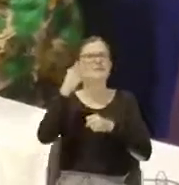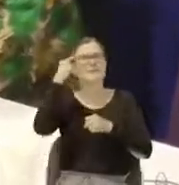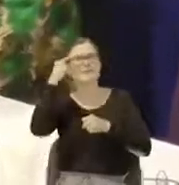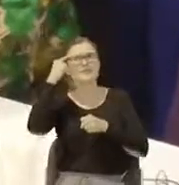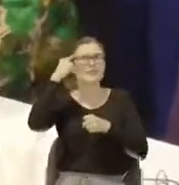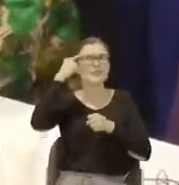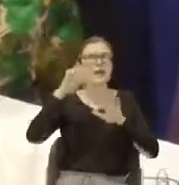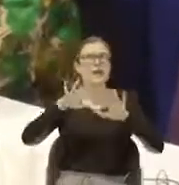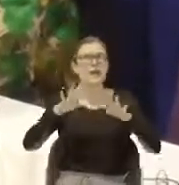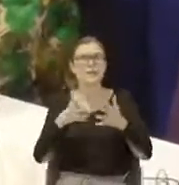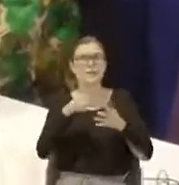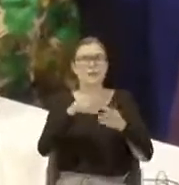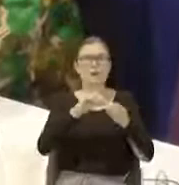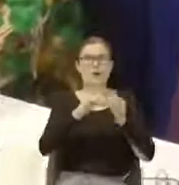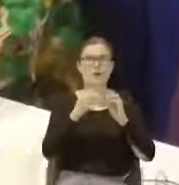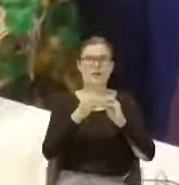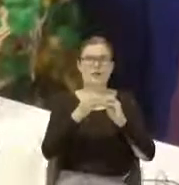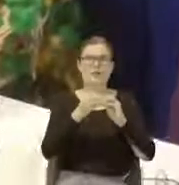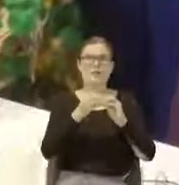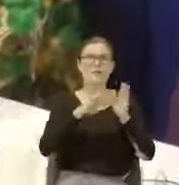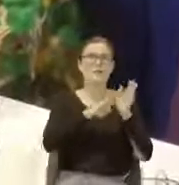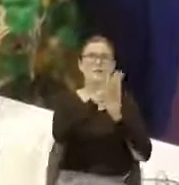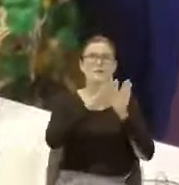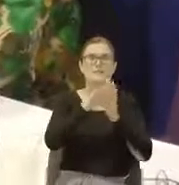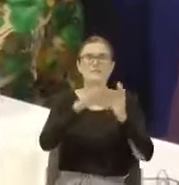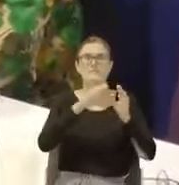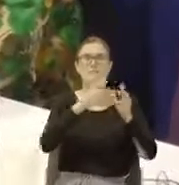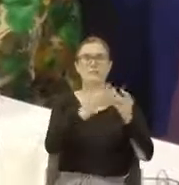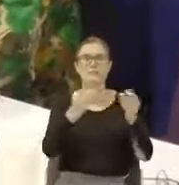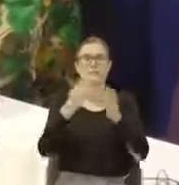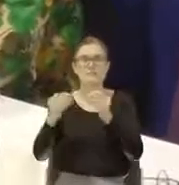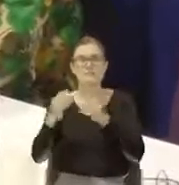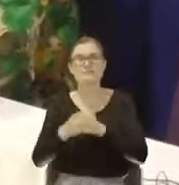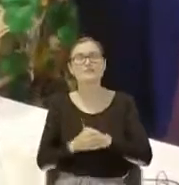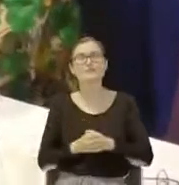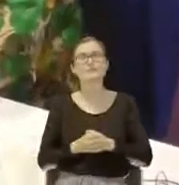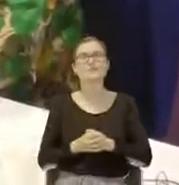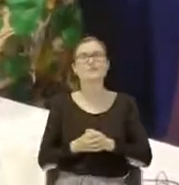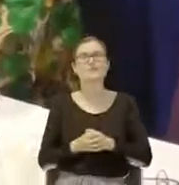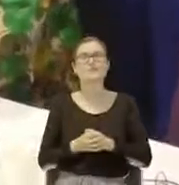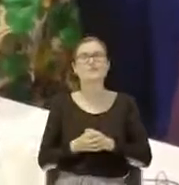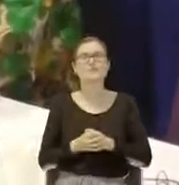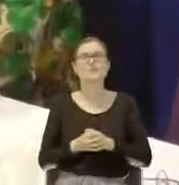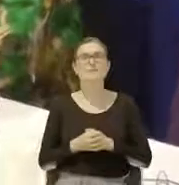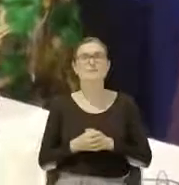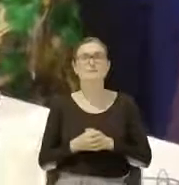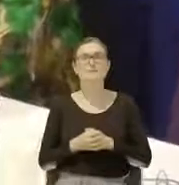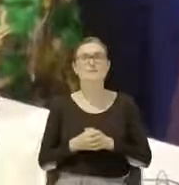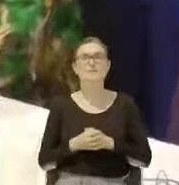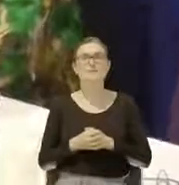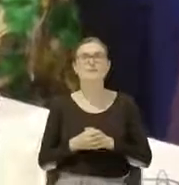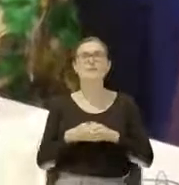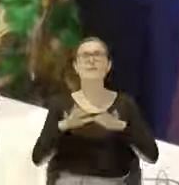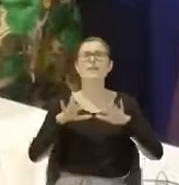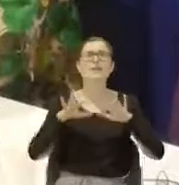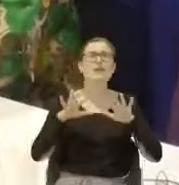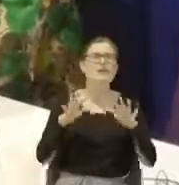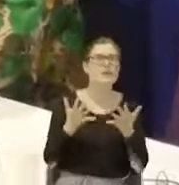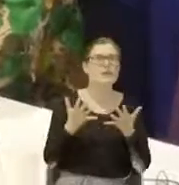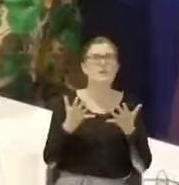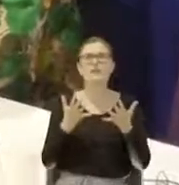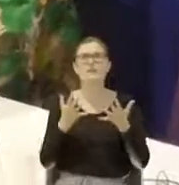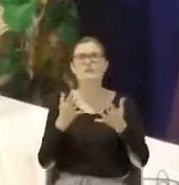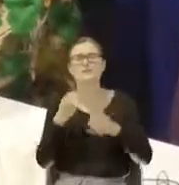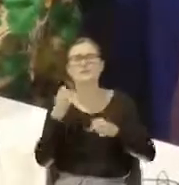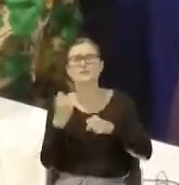more in Dijon as well. How do we push harder on the rights agenda, the rights that are being